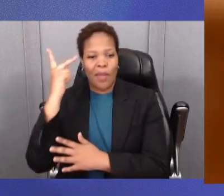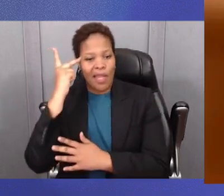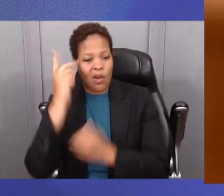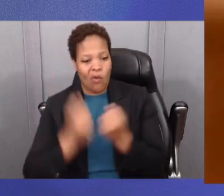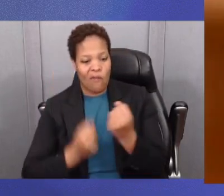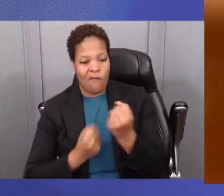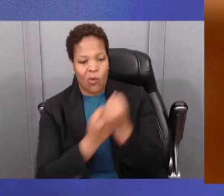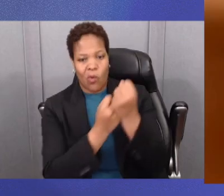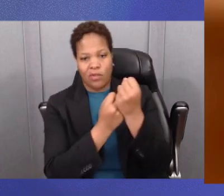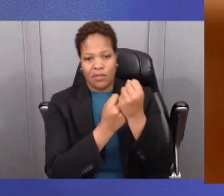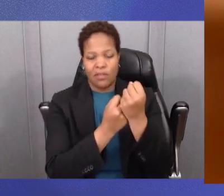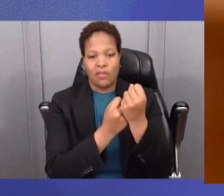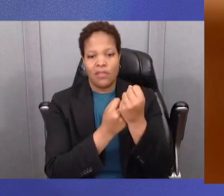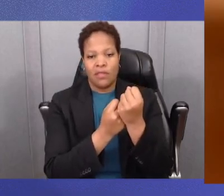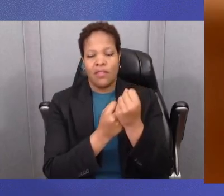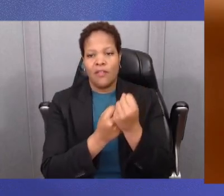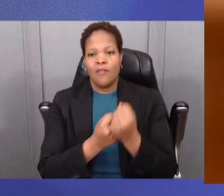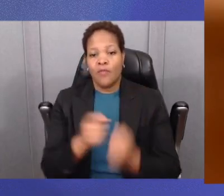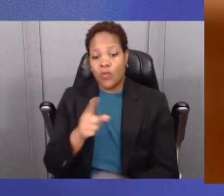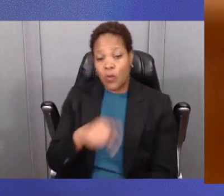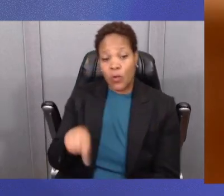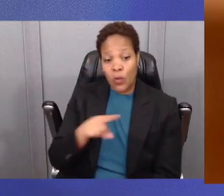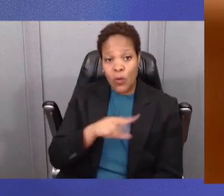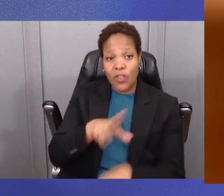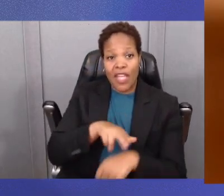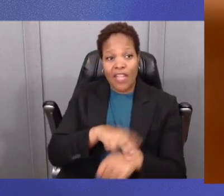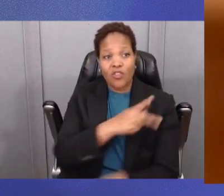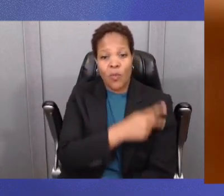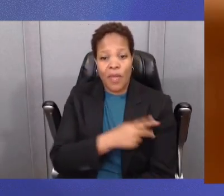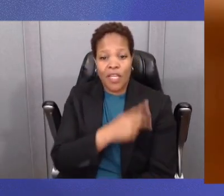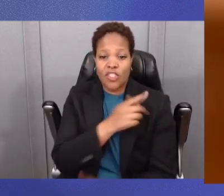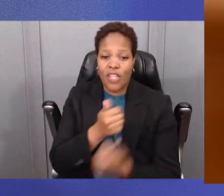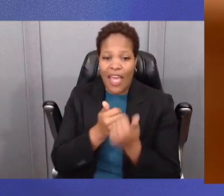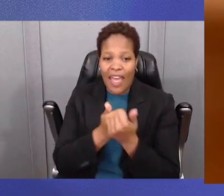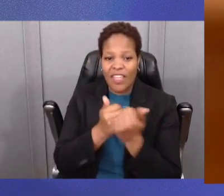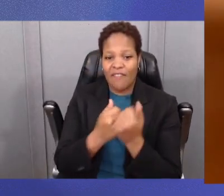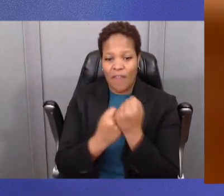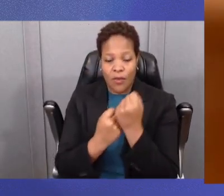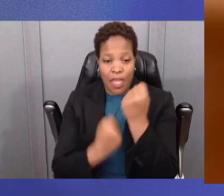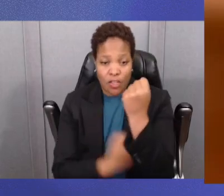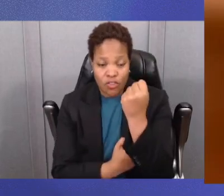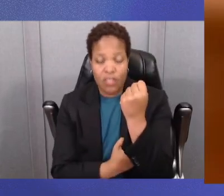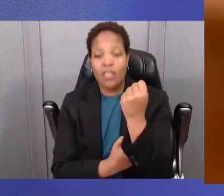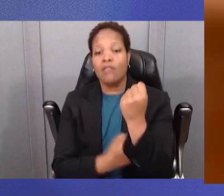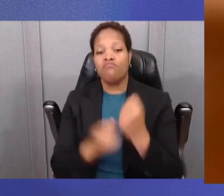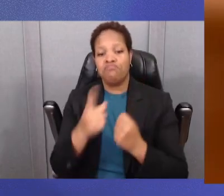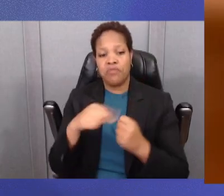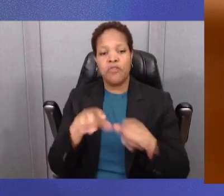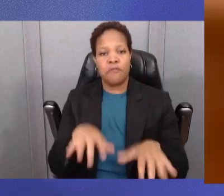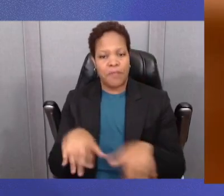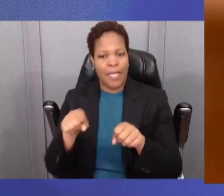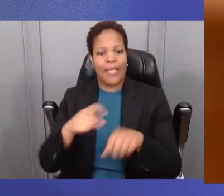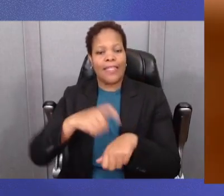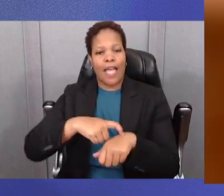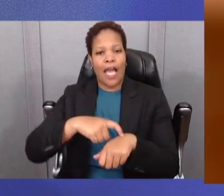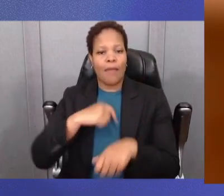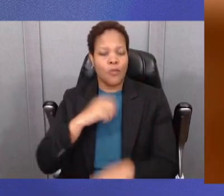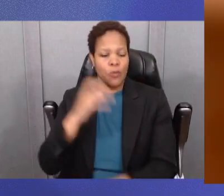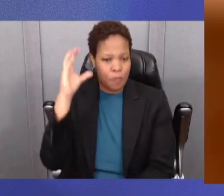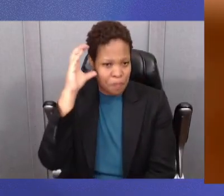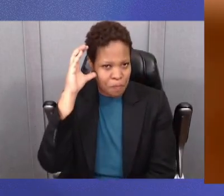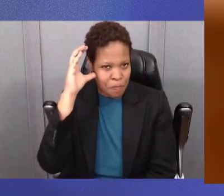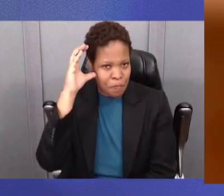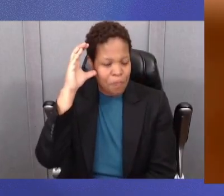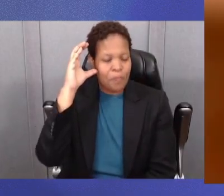the National Patient Advocate Foundation, you've taken the time to listen to me. I think we have to